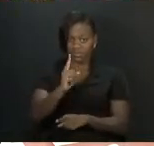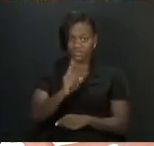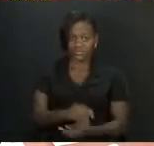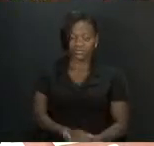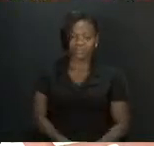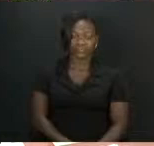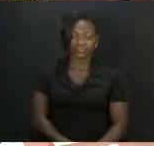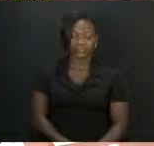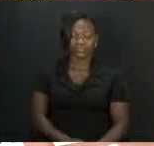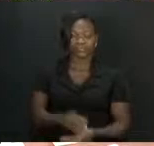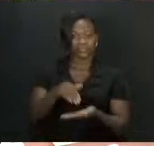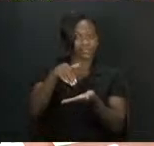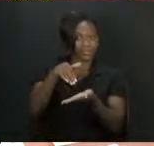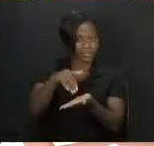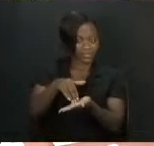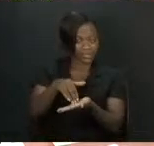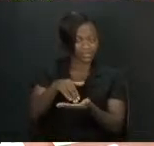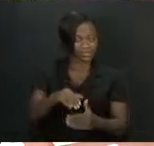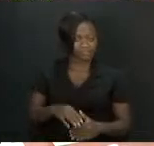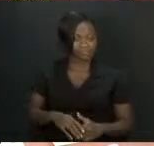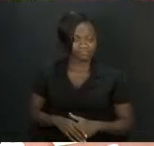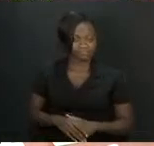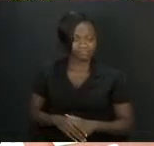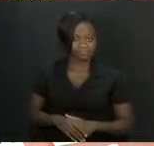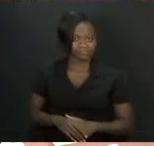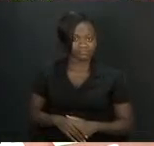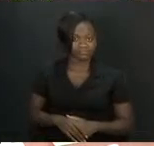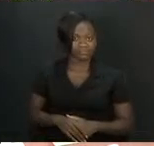Then I go to